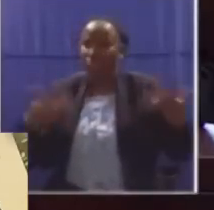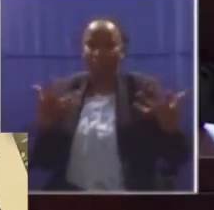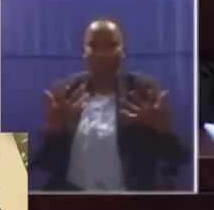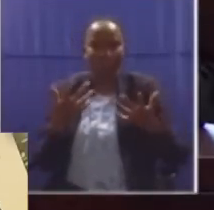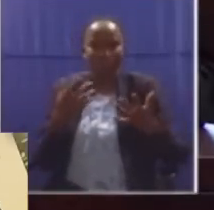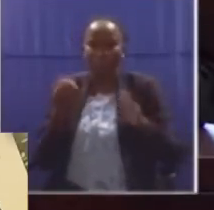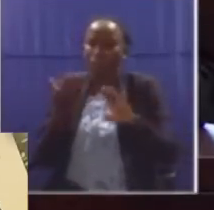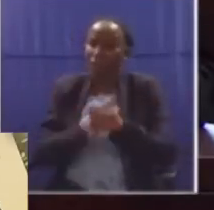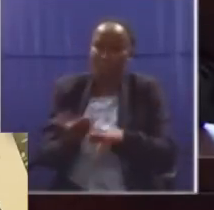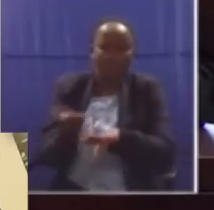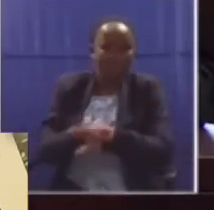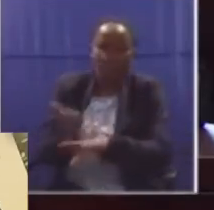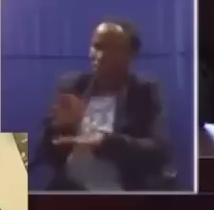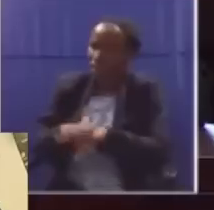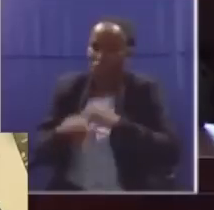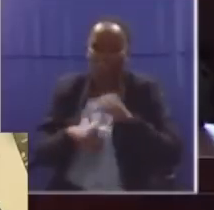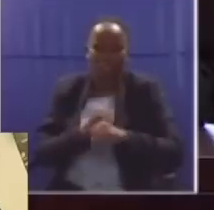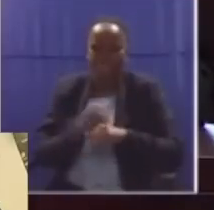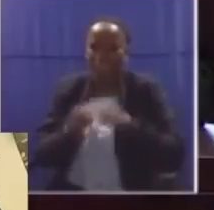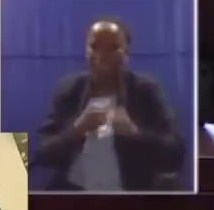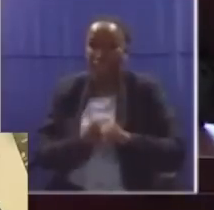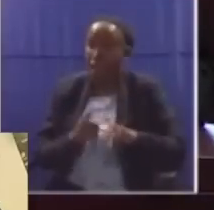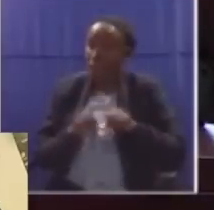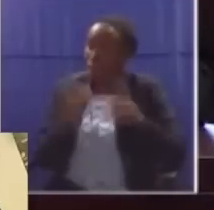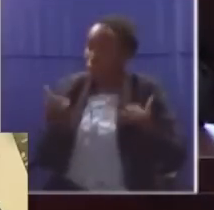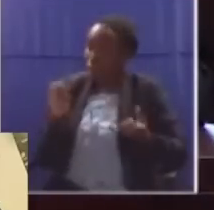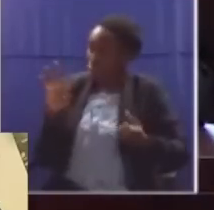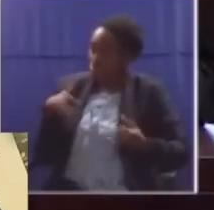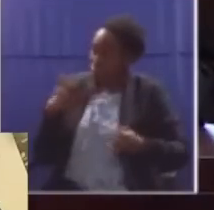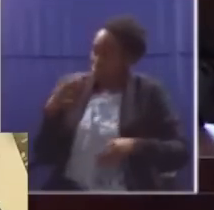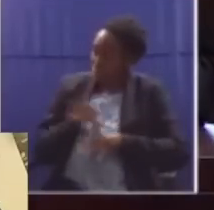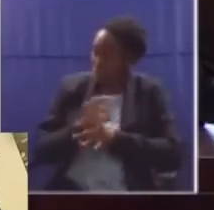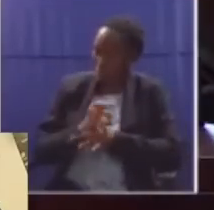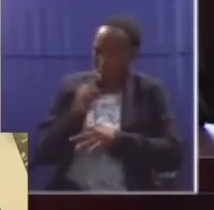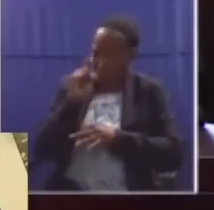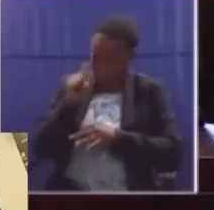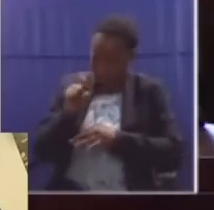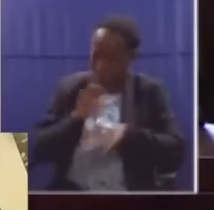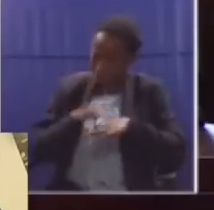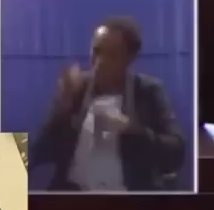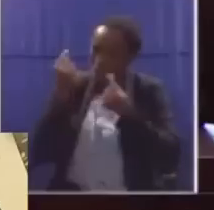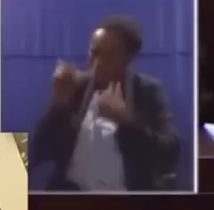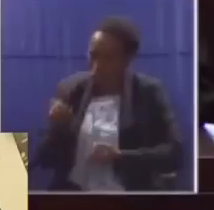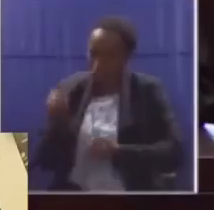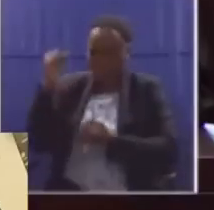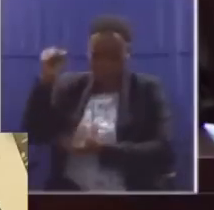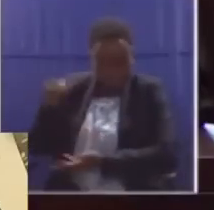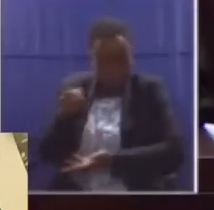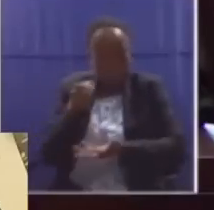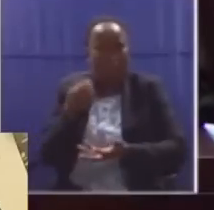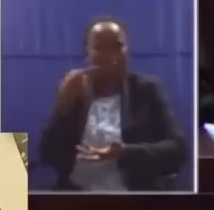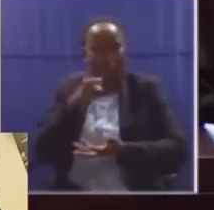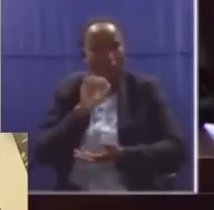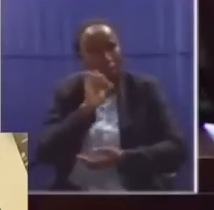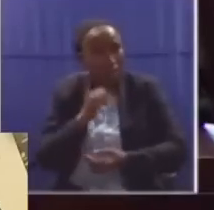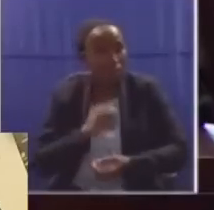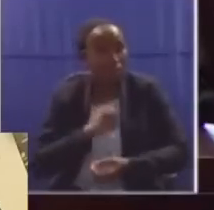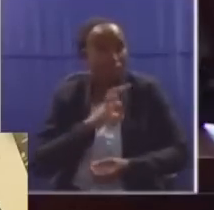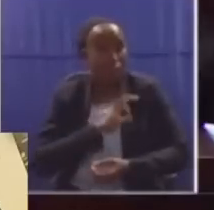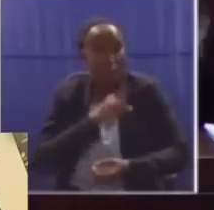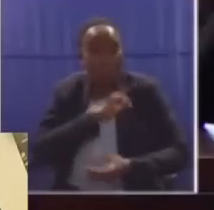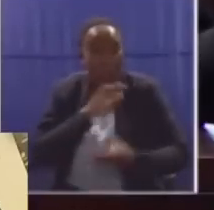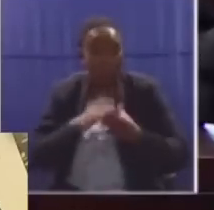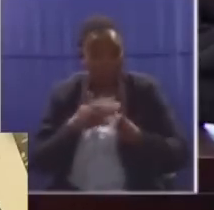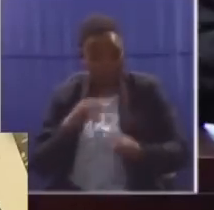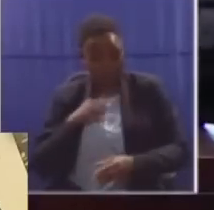And if you want proof of this claim, then you need look no further than your own budget. In this budget, compensation of employees has decreased